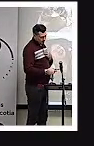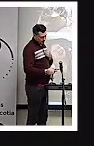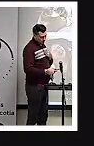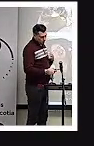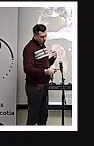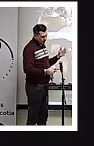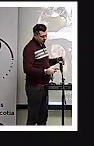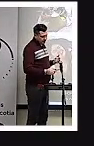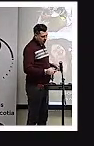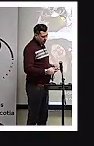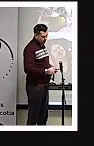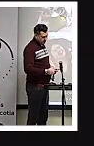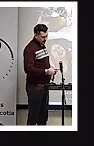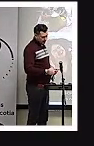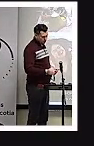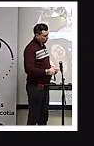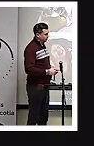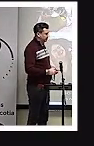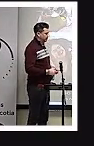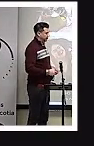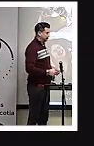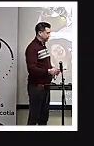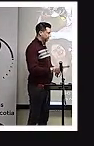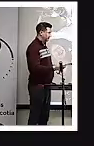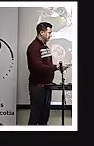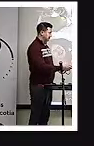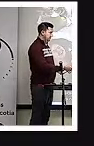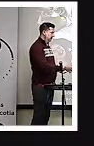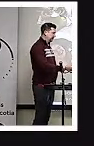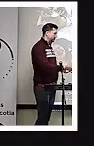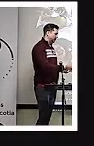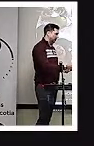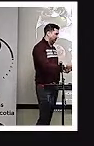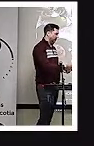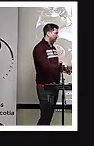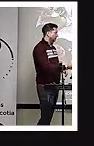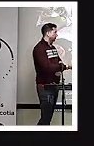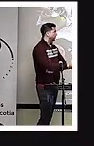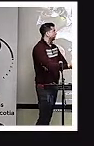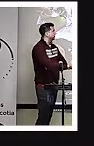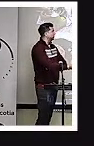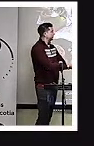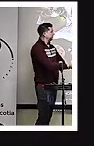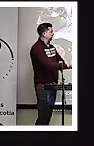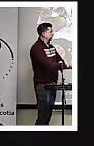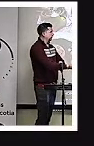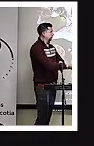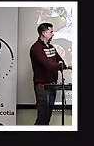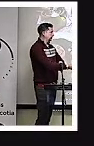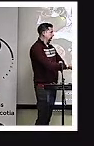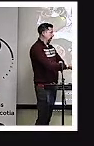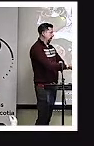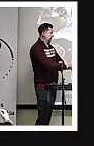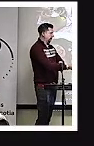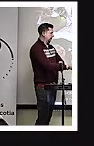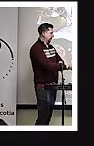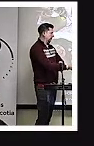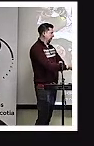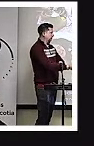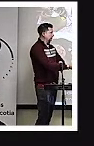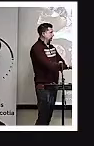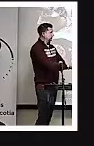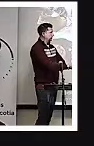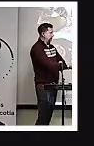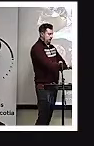is self-advocacy important to you? It's very important for people to